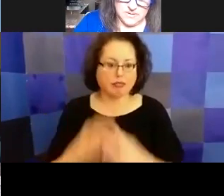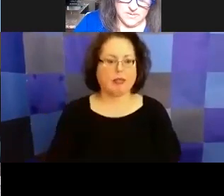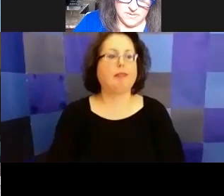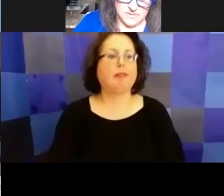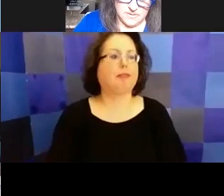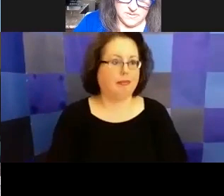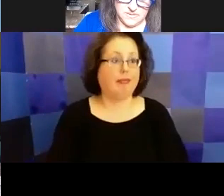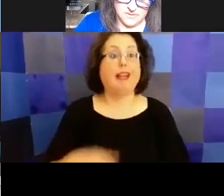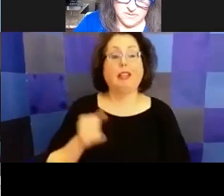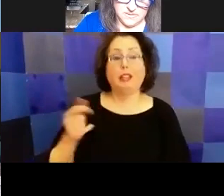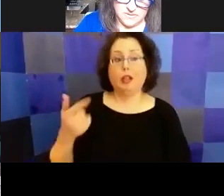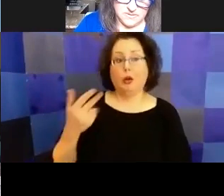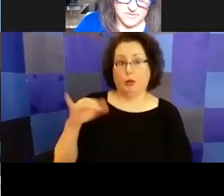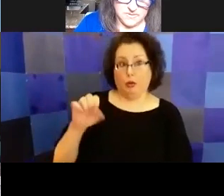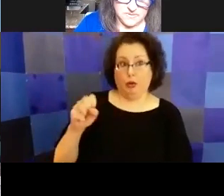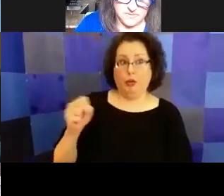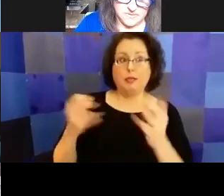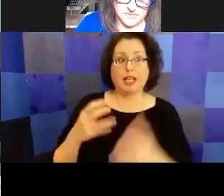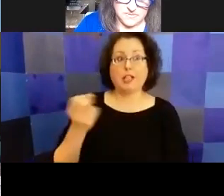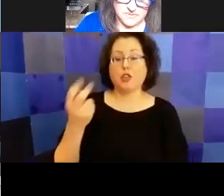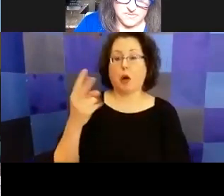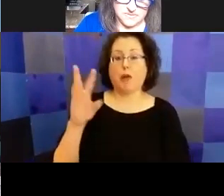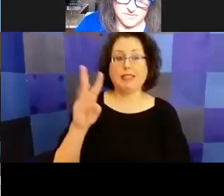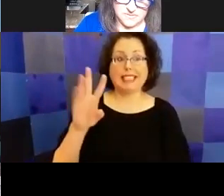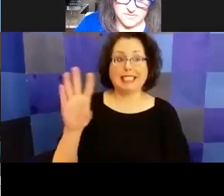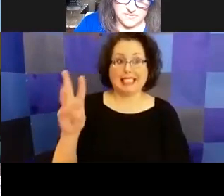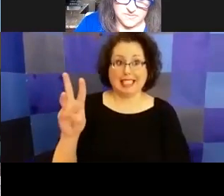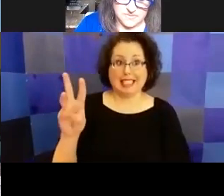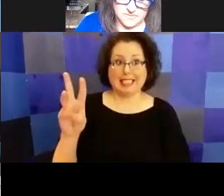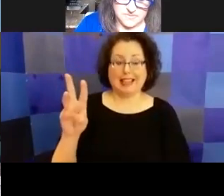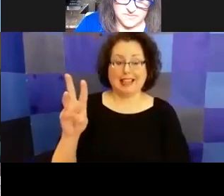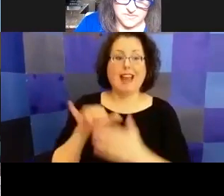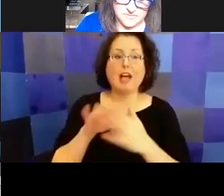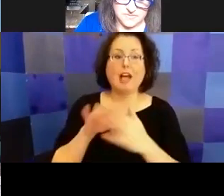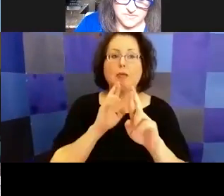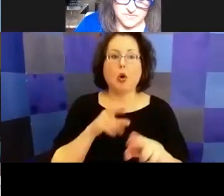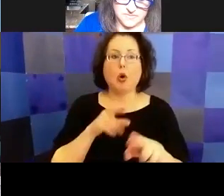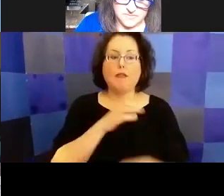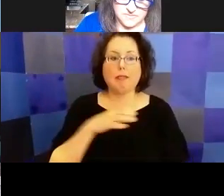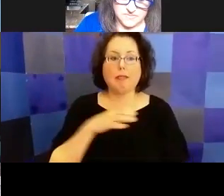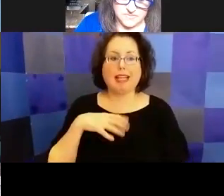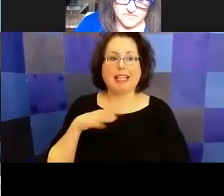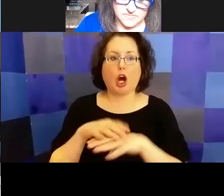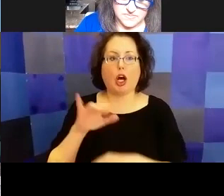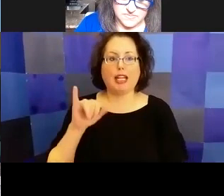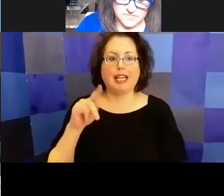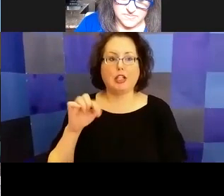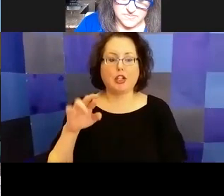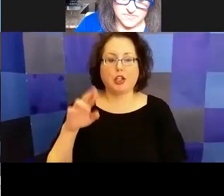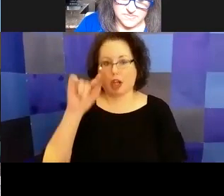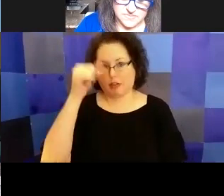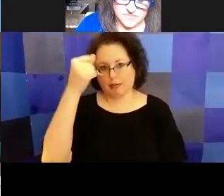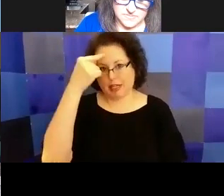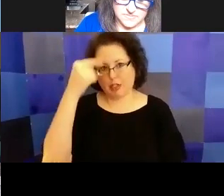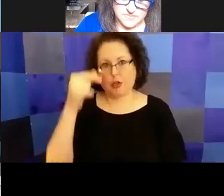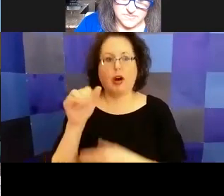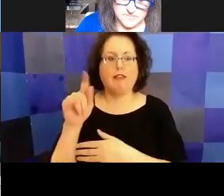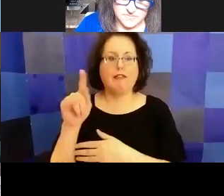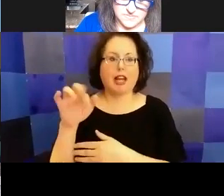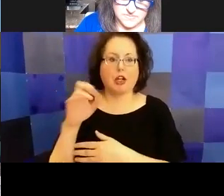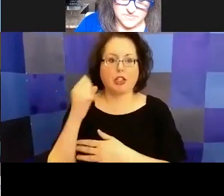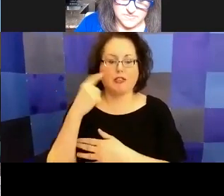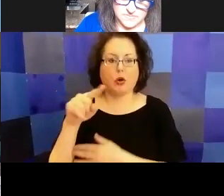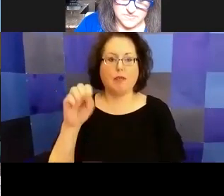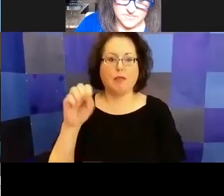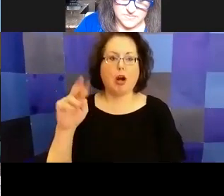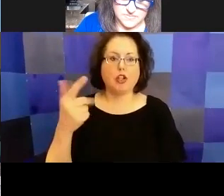Councilwoman Gross presents Bill Number 1266, report of the Committee on Intergovernmental Affairs for March 3rd,